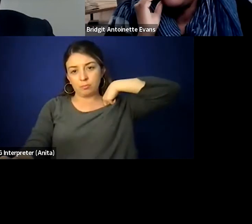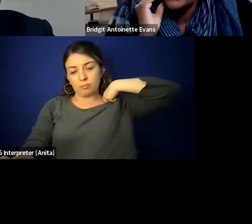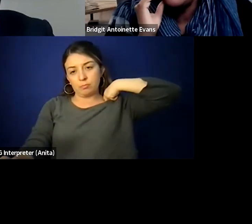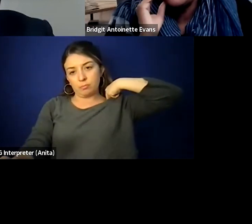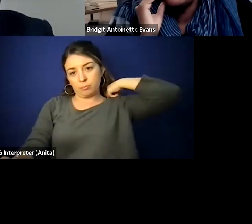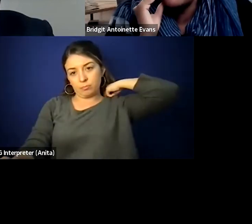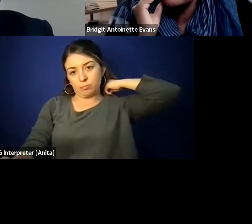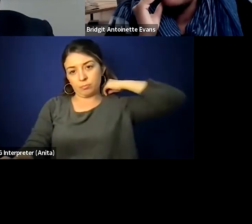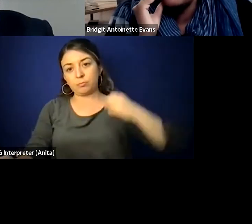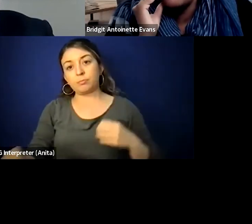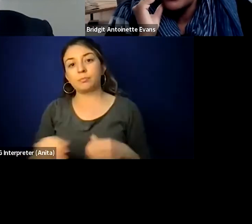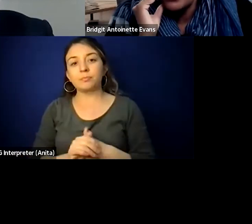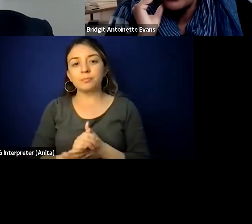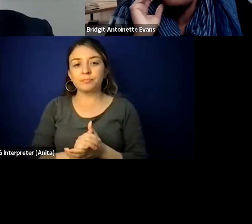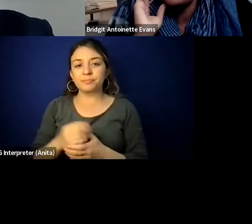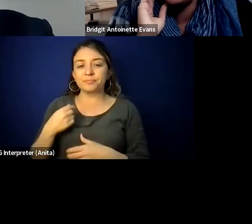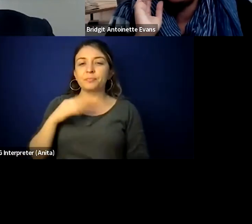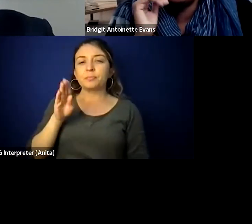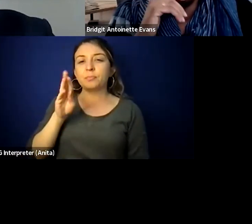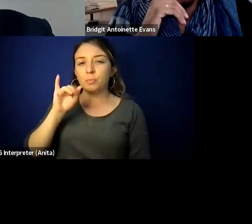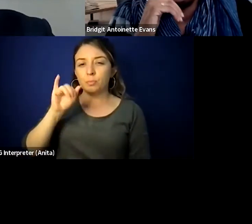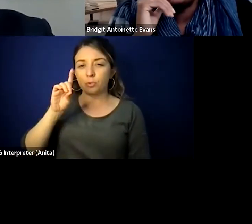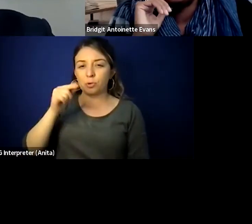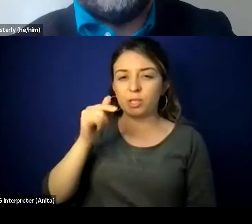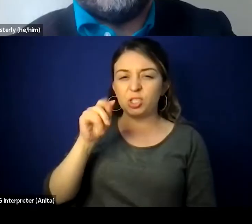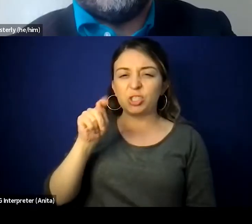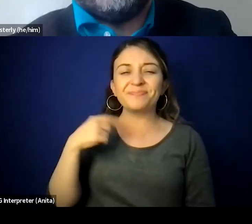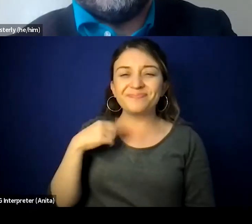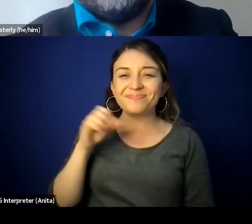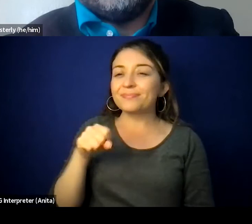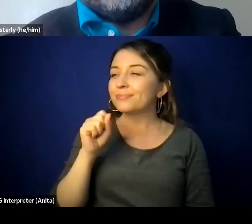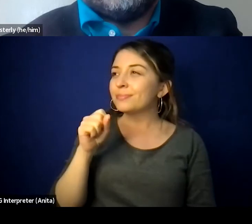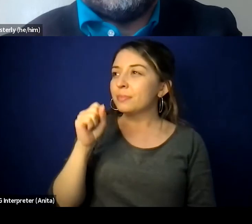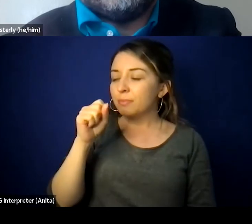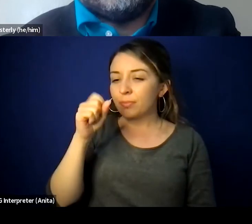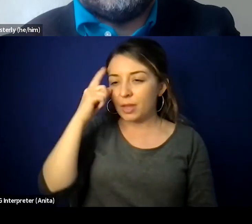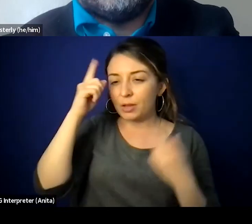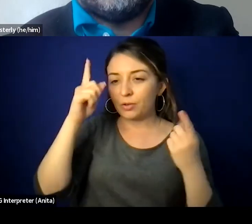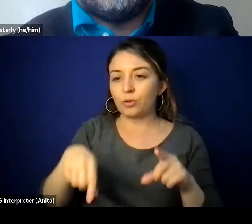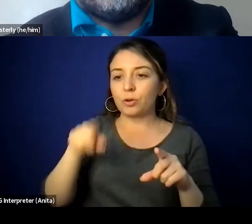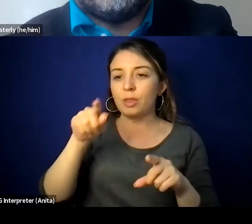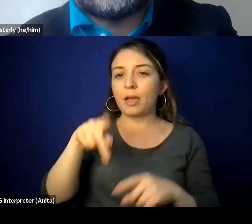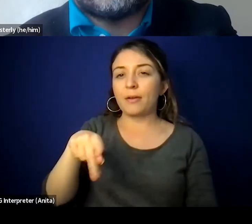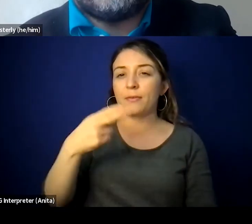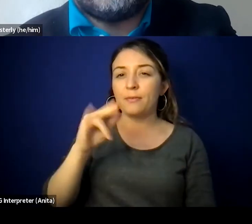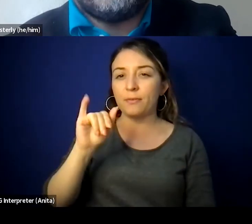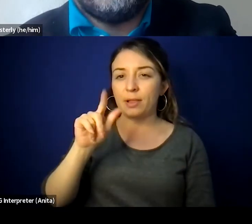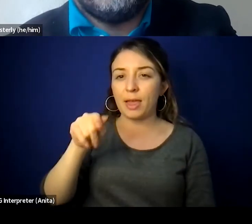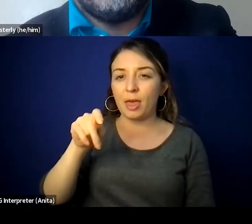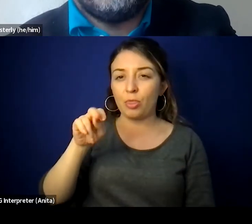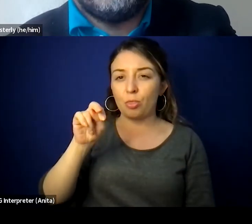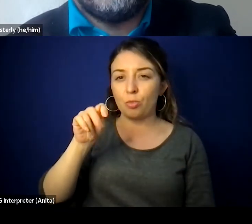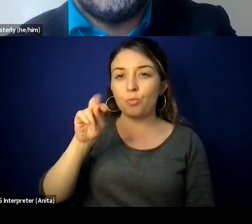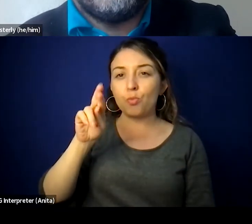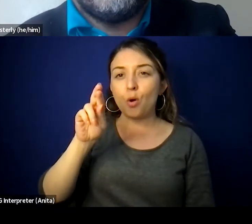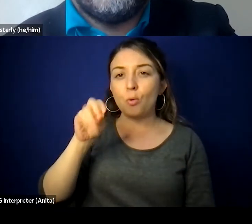I mean, I think I will concur that philanthropy is genuinely like